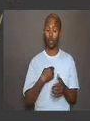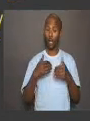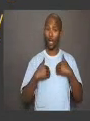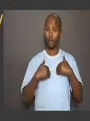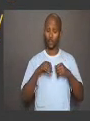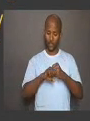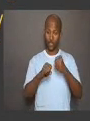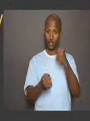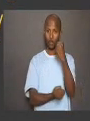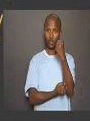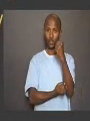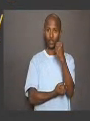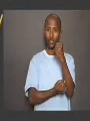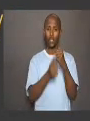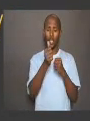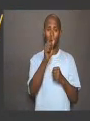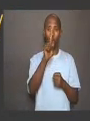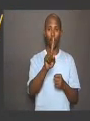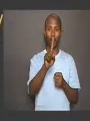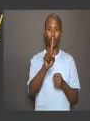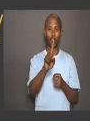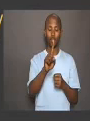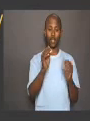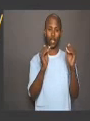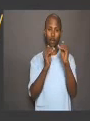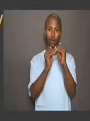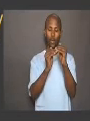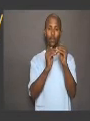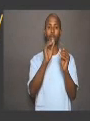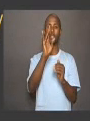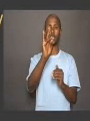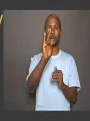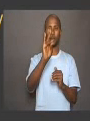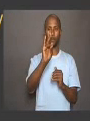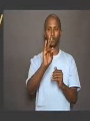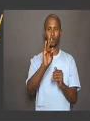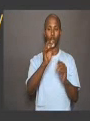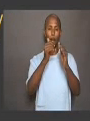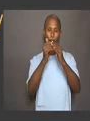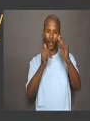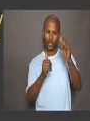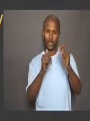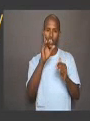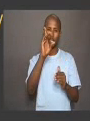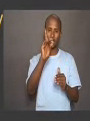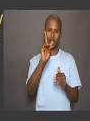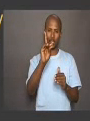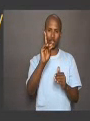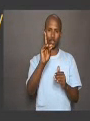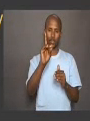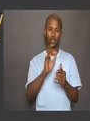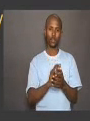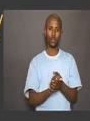We have established that A1 equals 7 minus